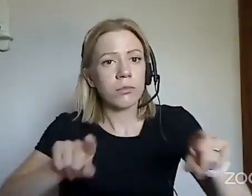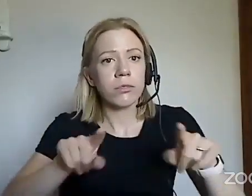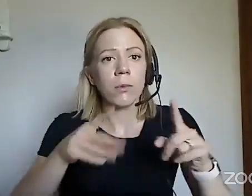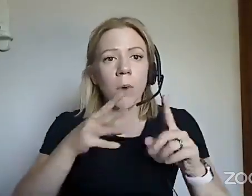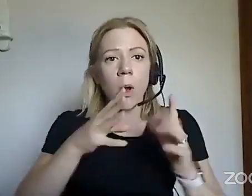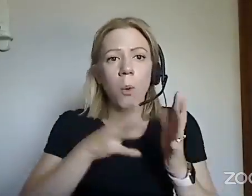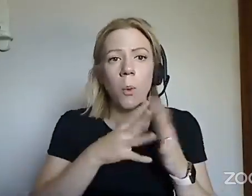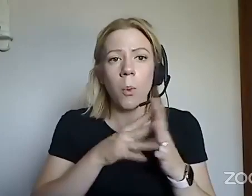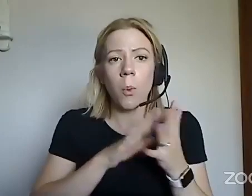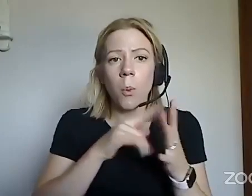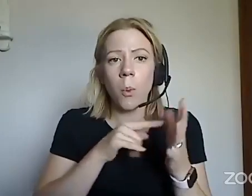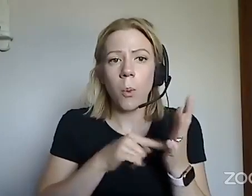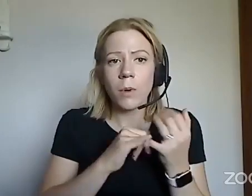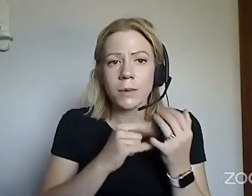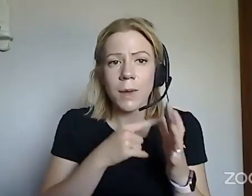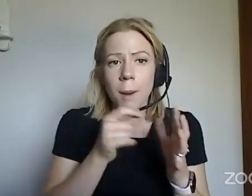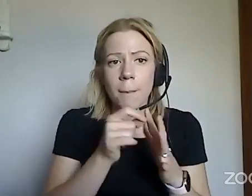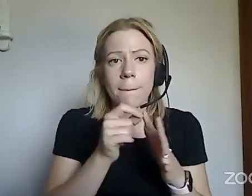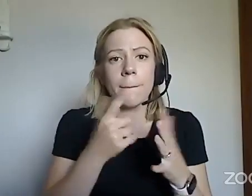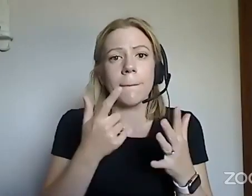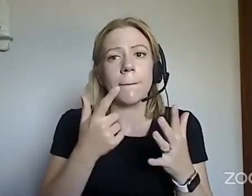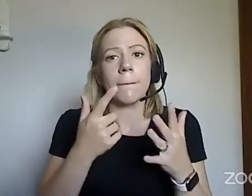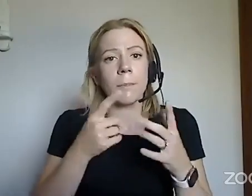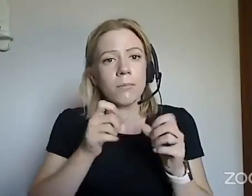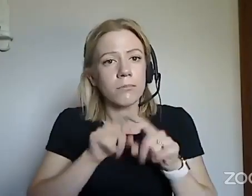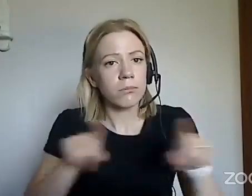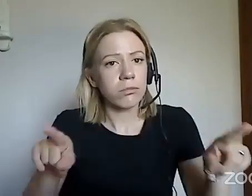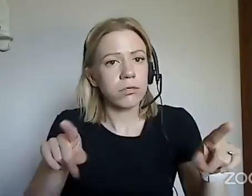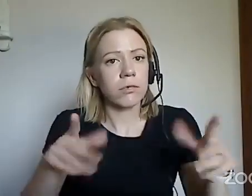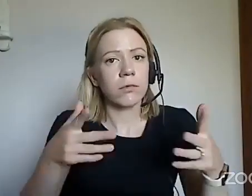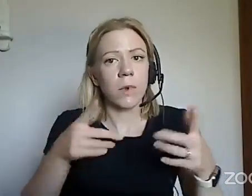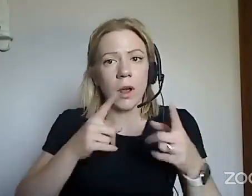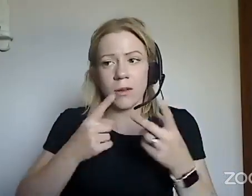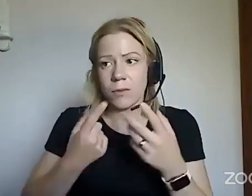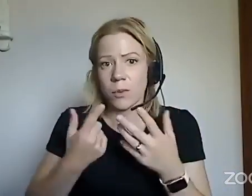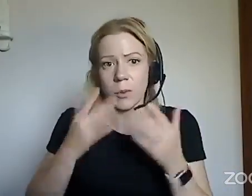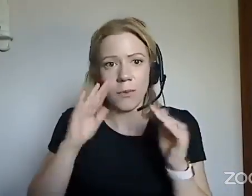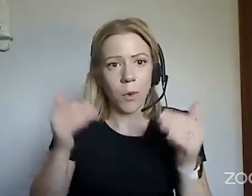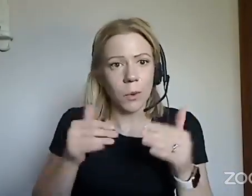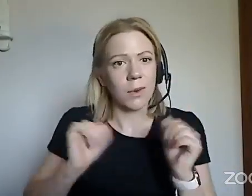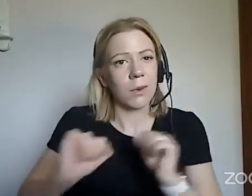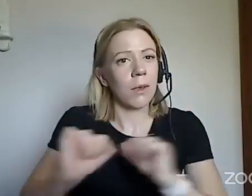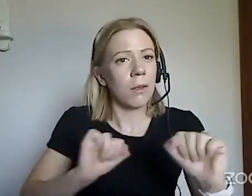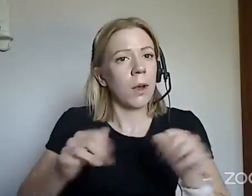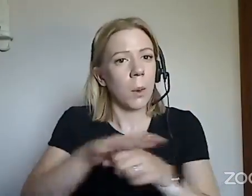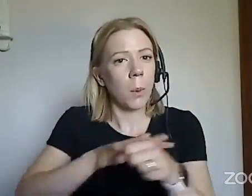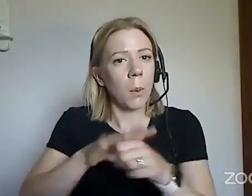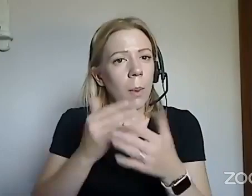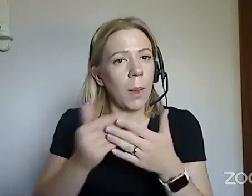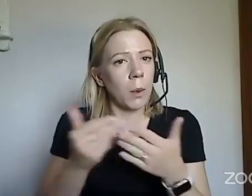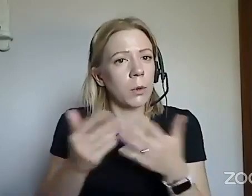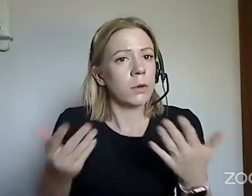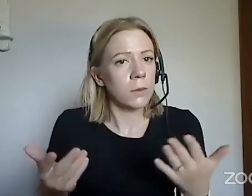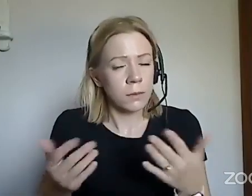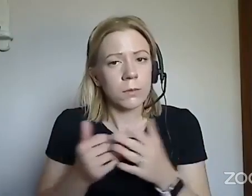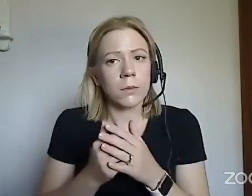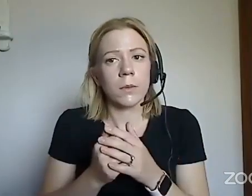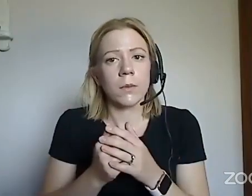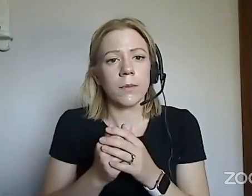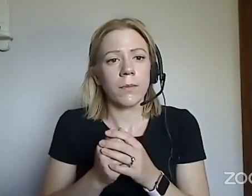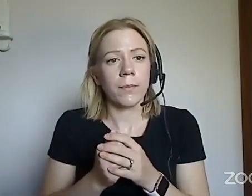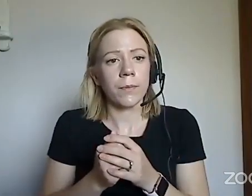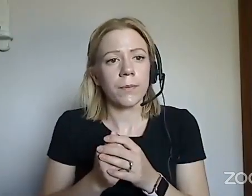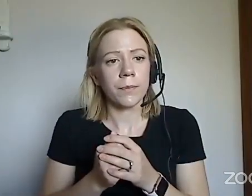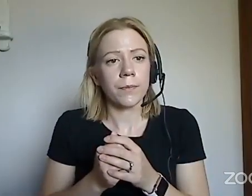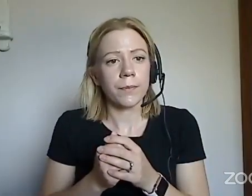social media in local languages to share what the importance of inclusive early child development. Now during